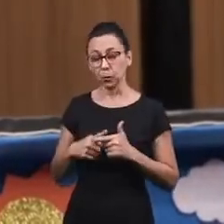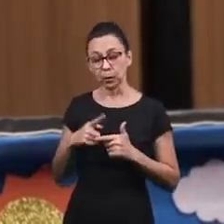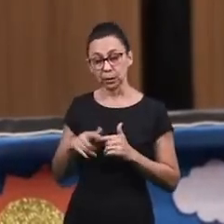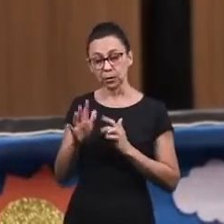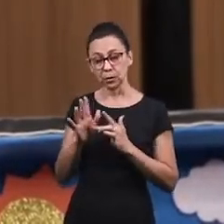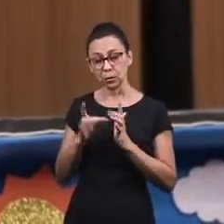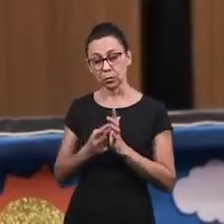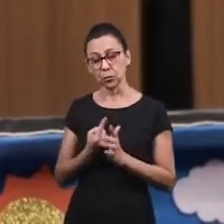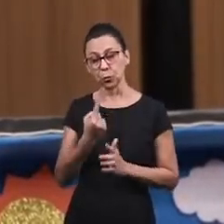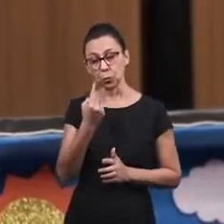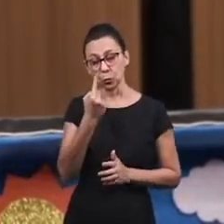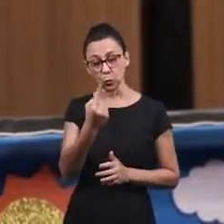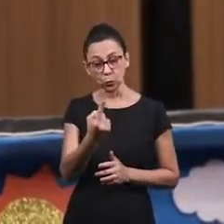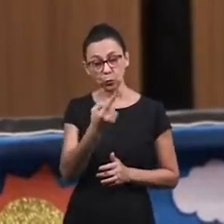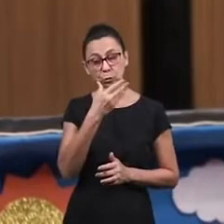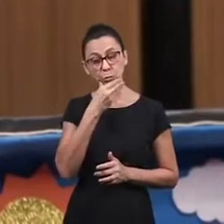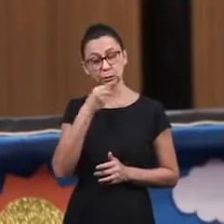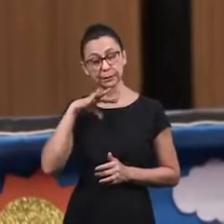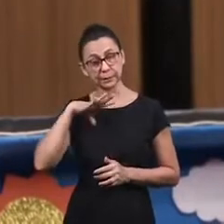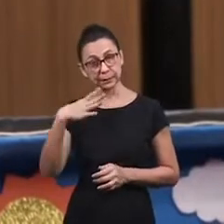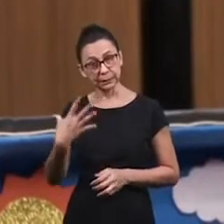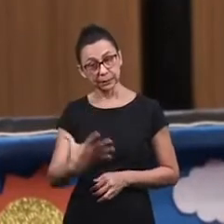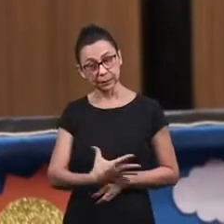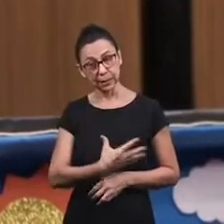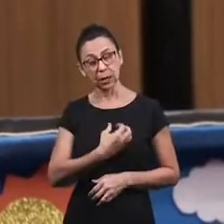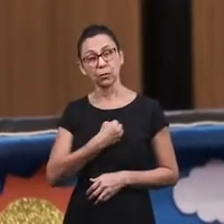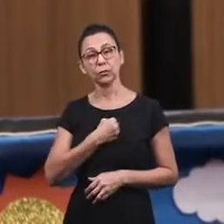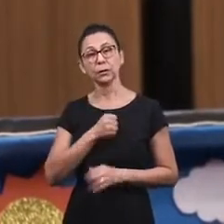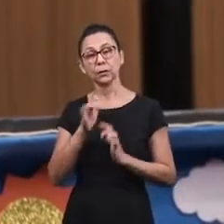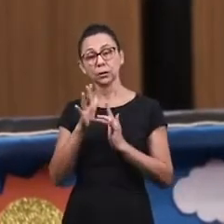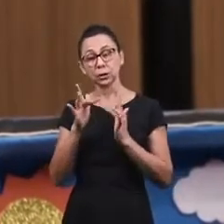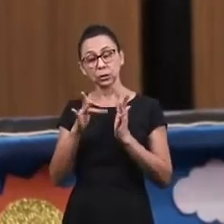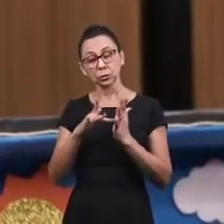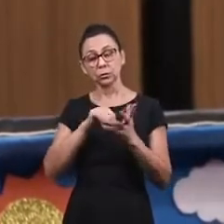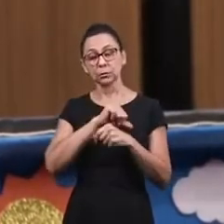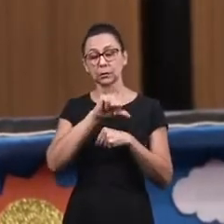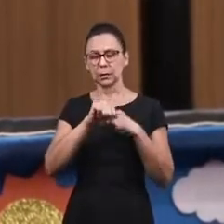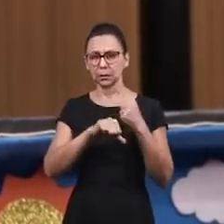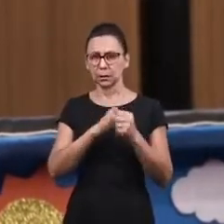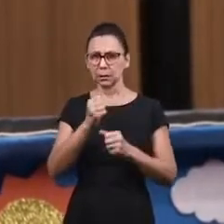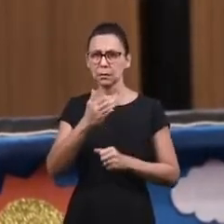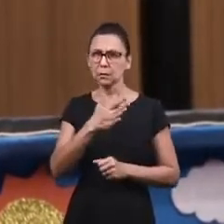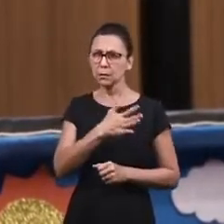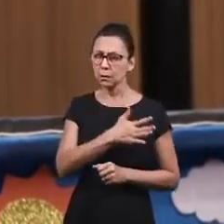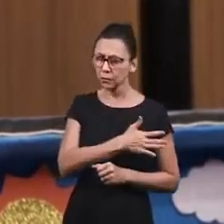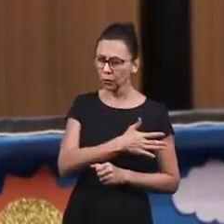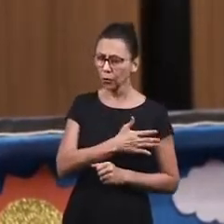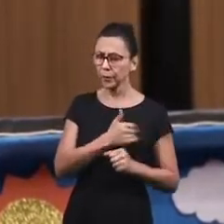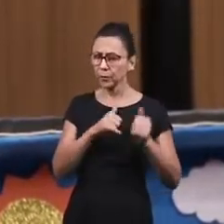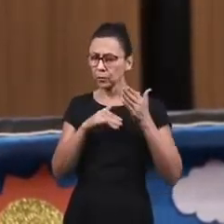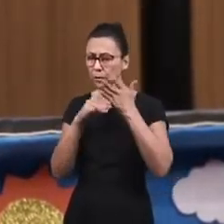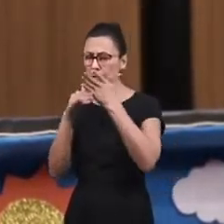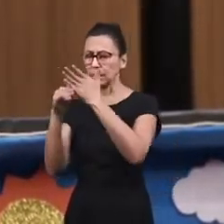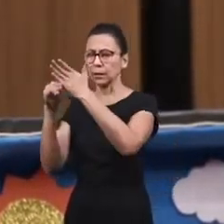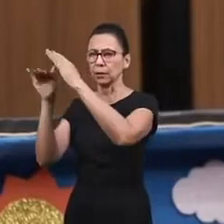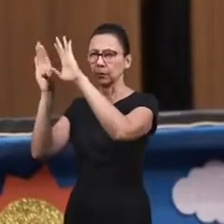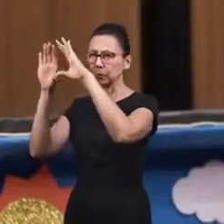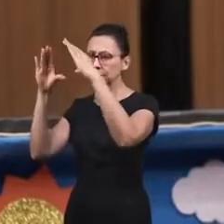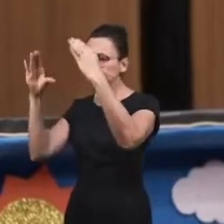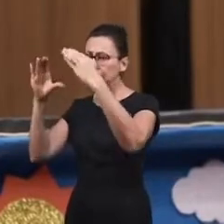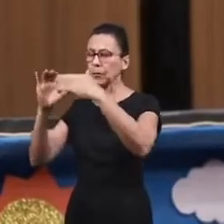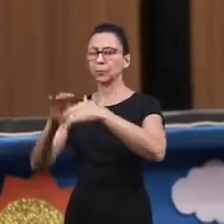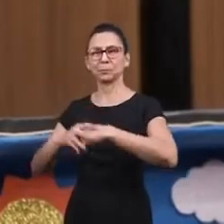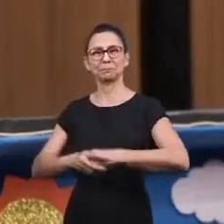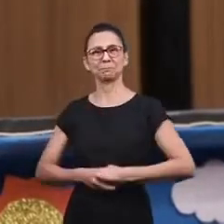only Savior. He is the only one that can transform our hearts and give us the right to eternal life. And